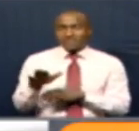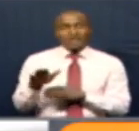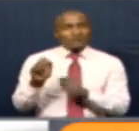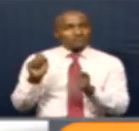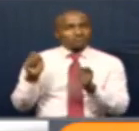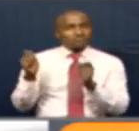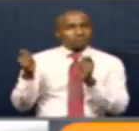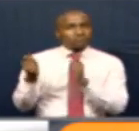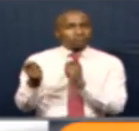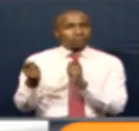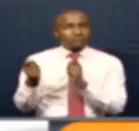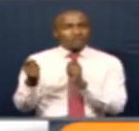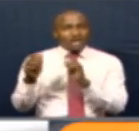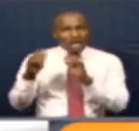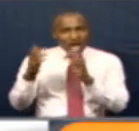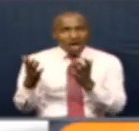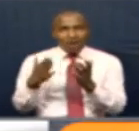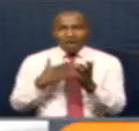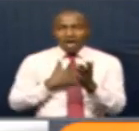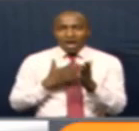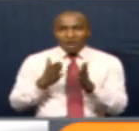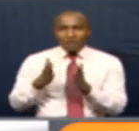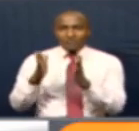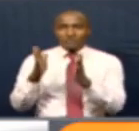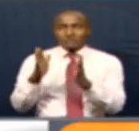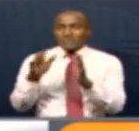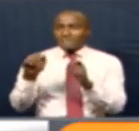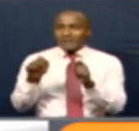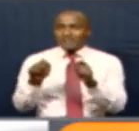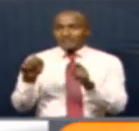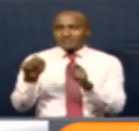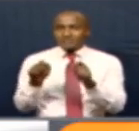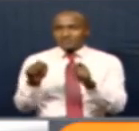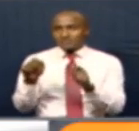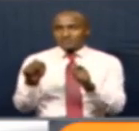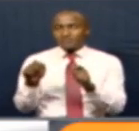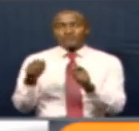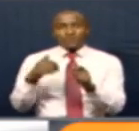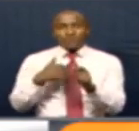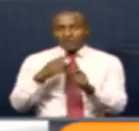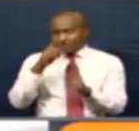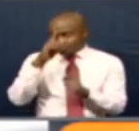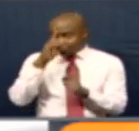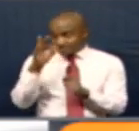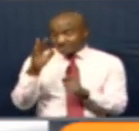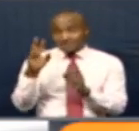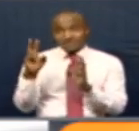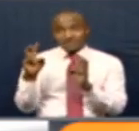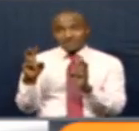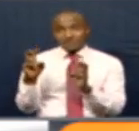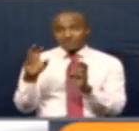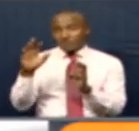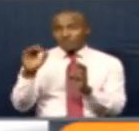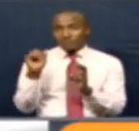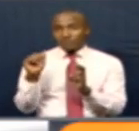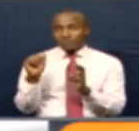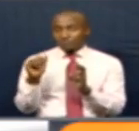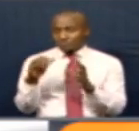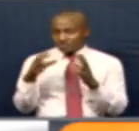change in the way our roads are managed. We have a serious crisis from